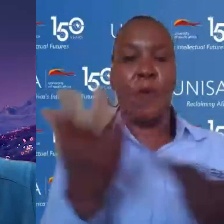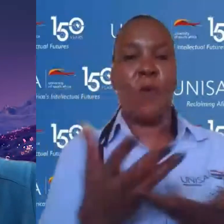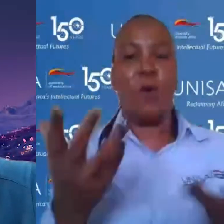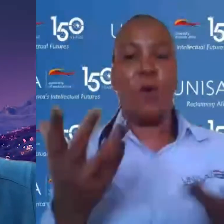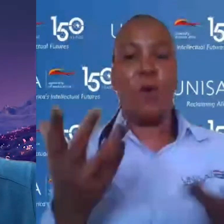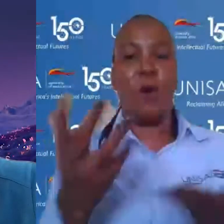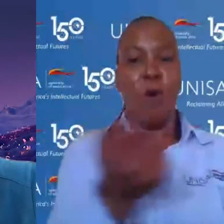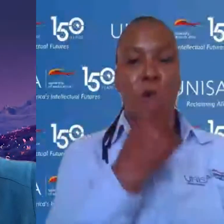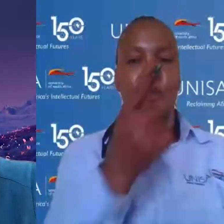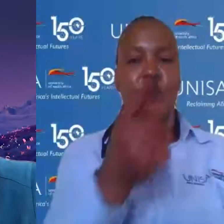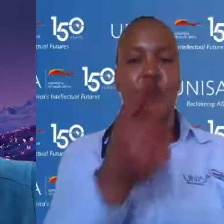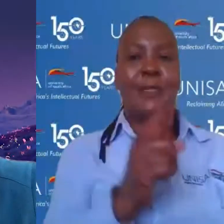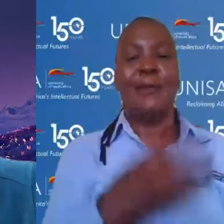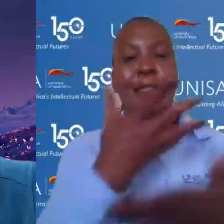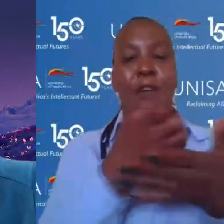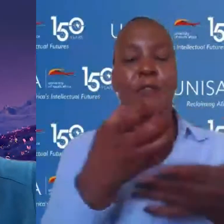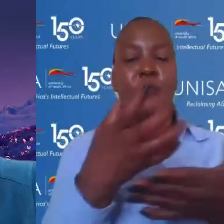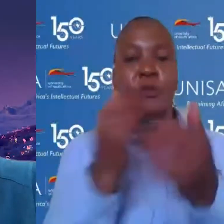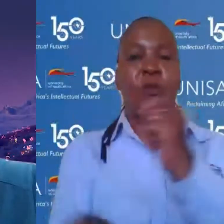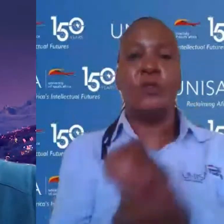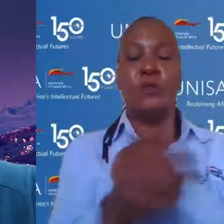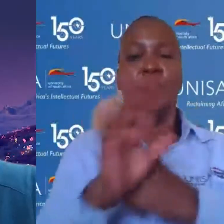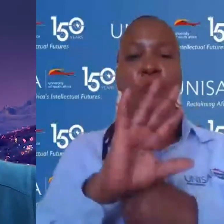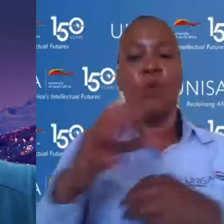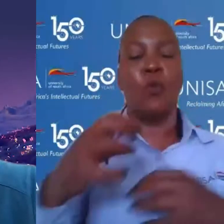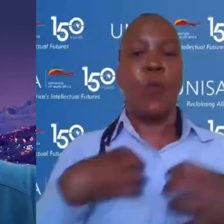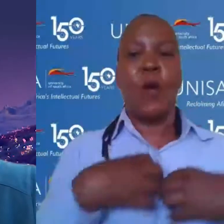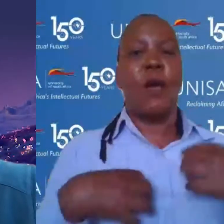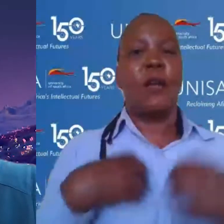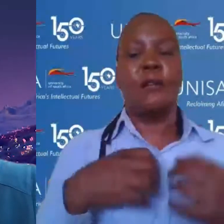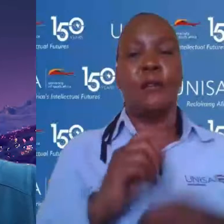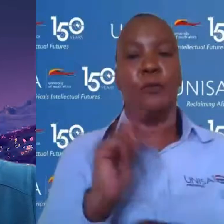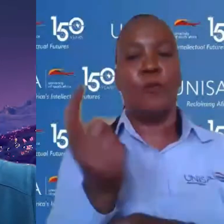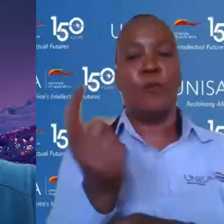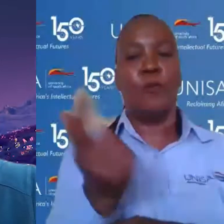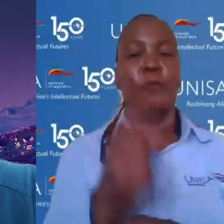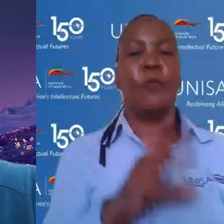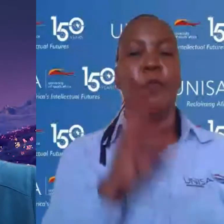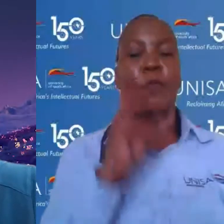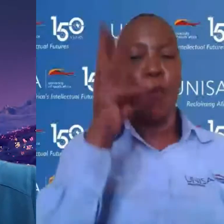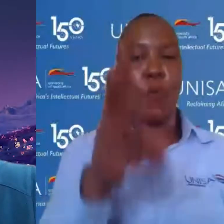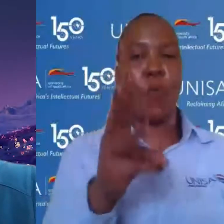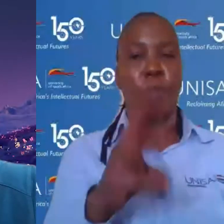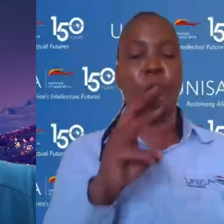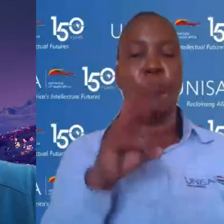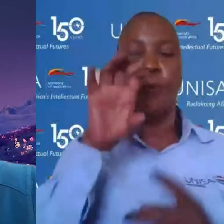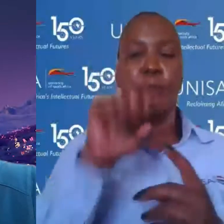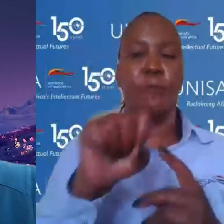recorded sessions. So do not worry at all. You can always catch up